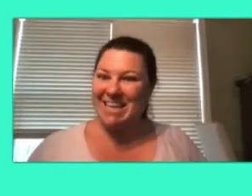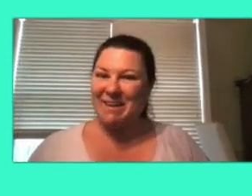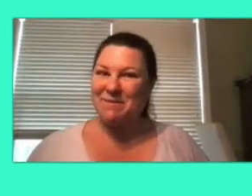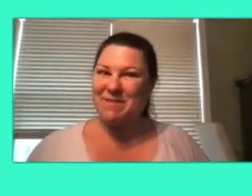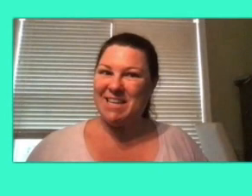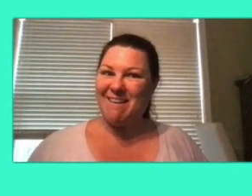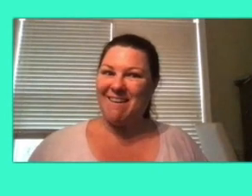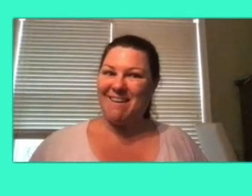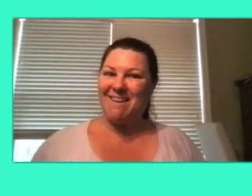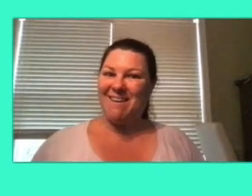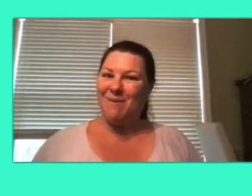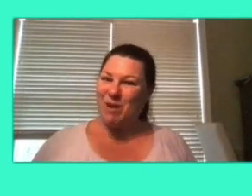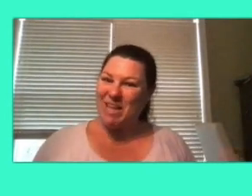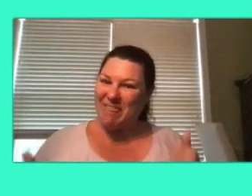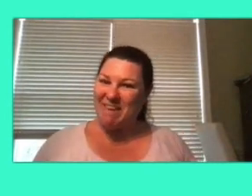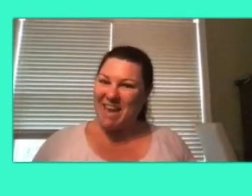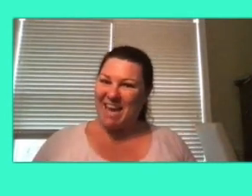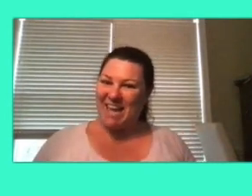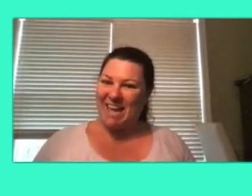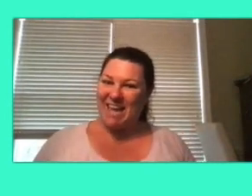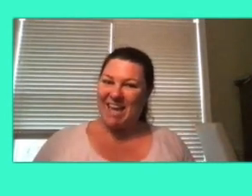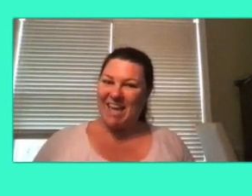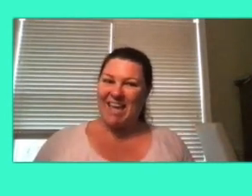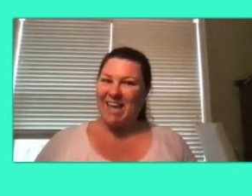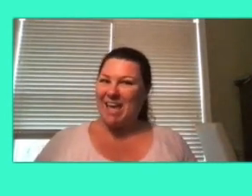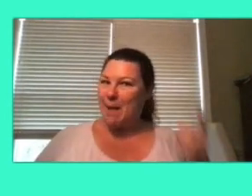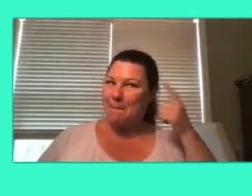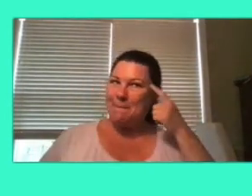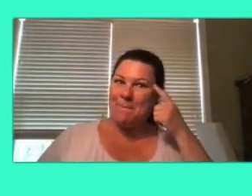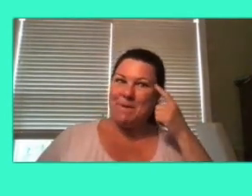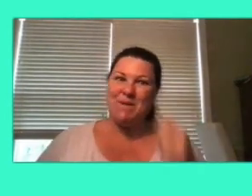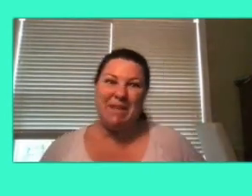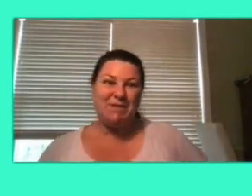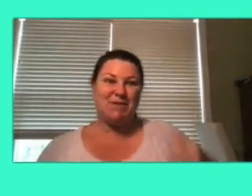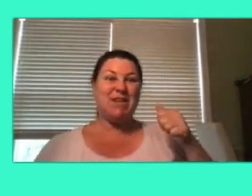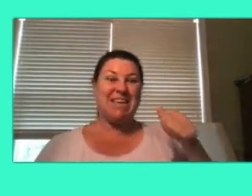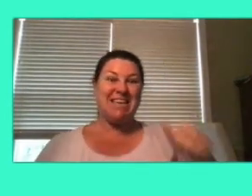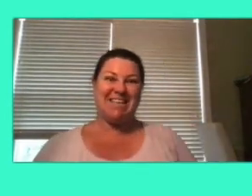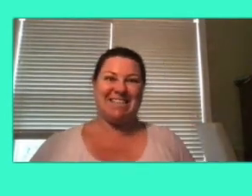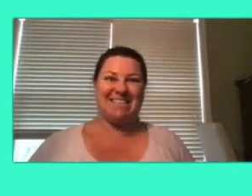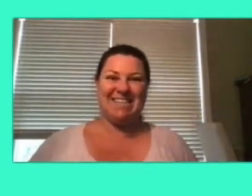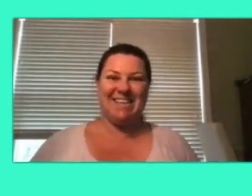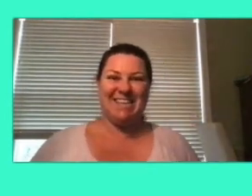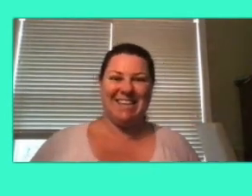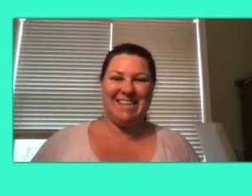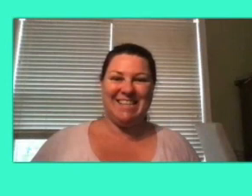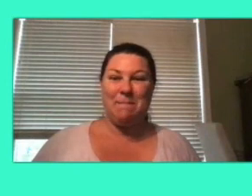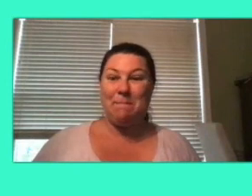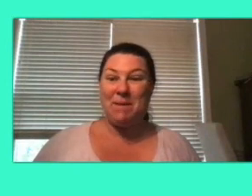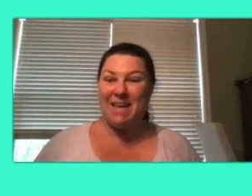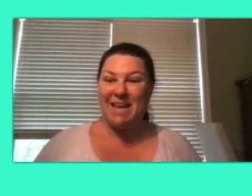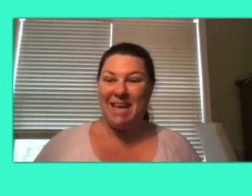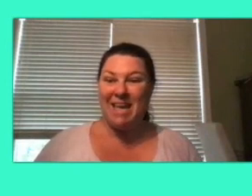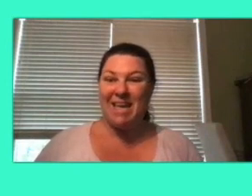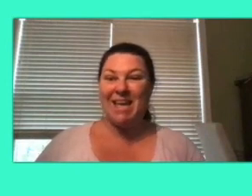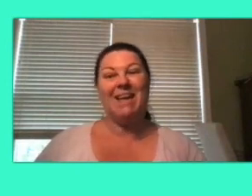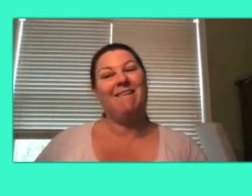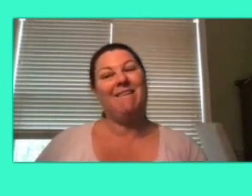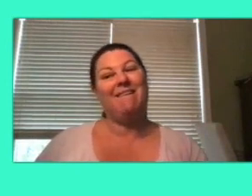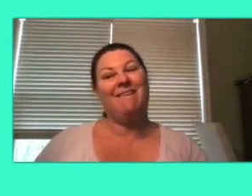Knee lift. What do you think? When you lift your knees, is it